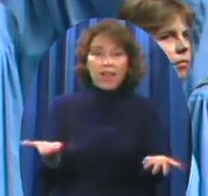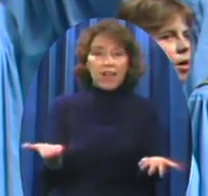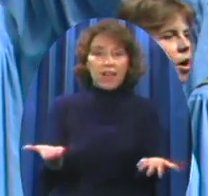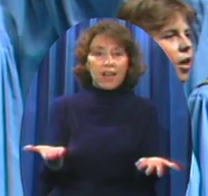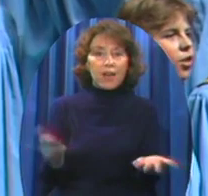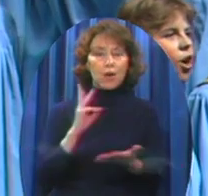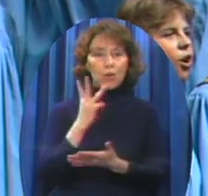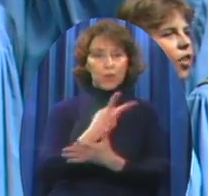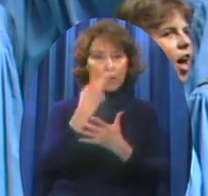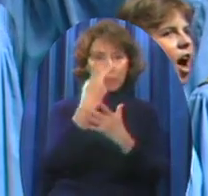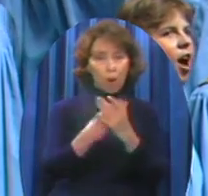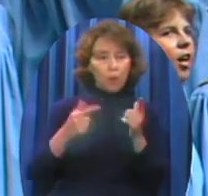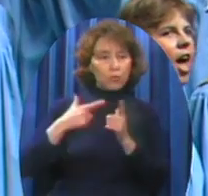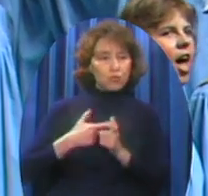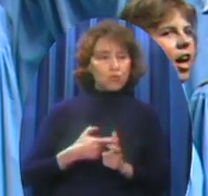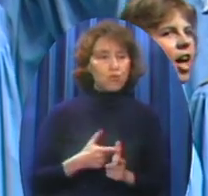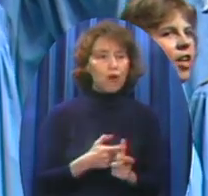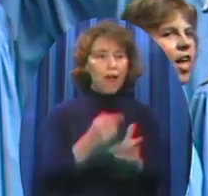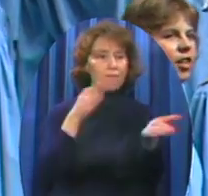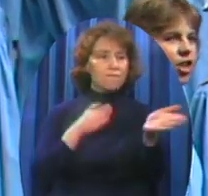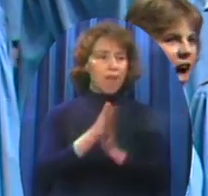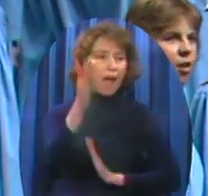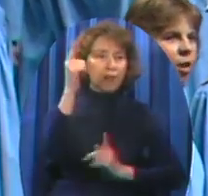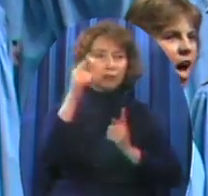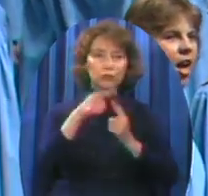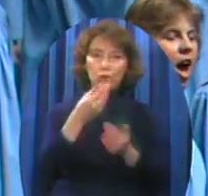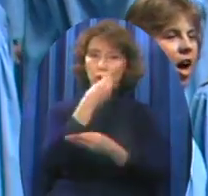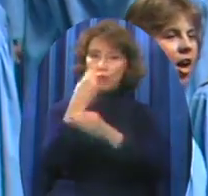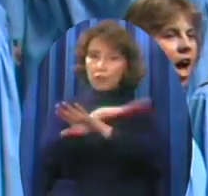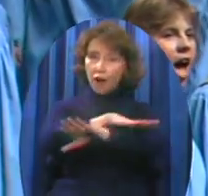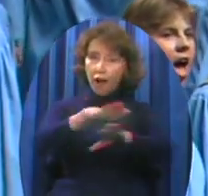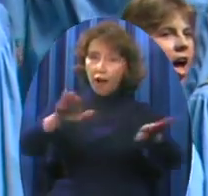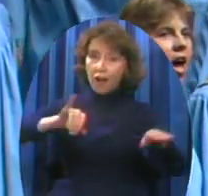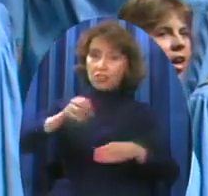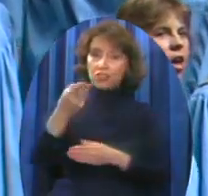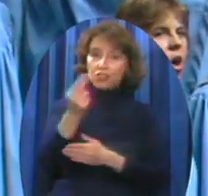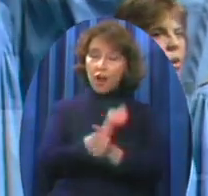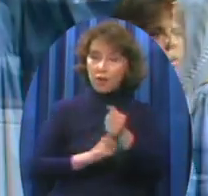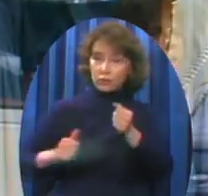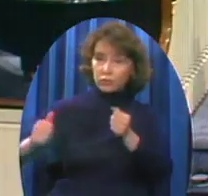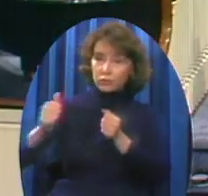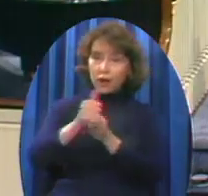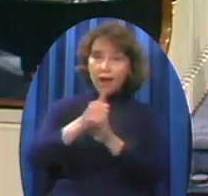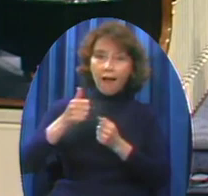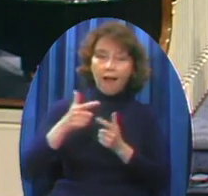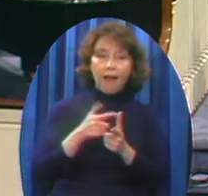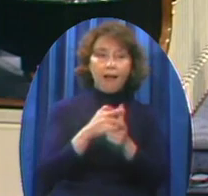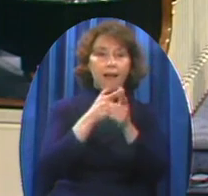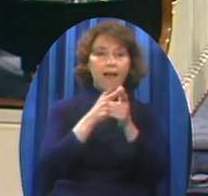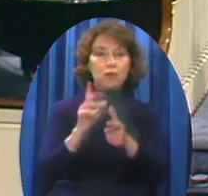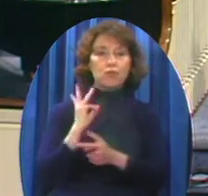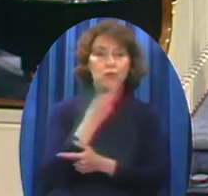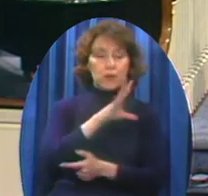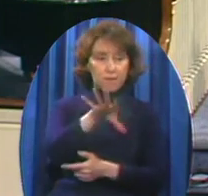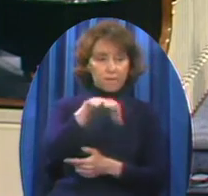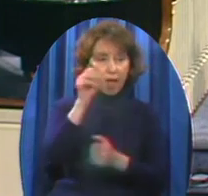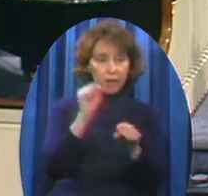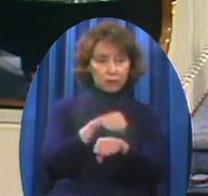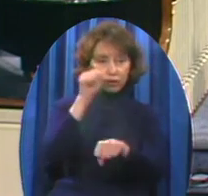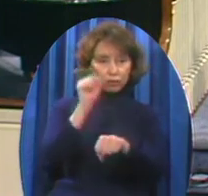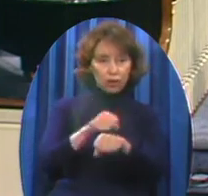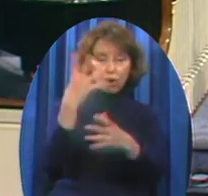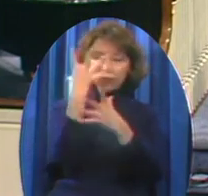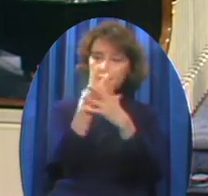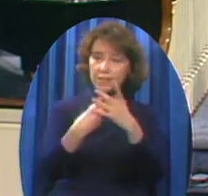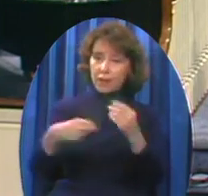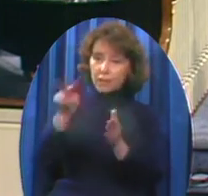We both ran toward the garden, then John ran on ahead. We found the stone and the empty tomb,